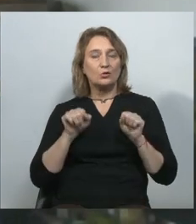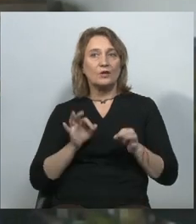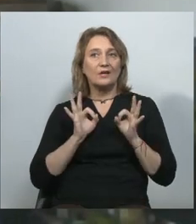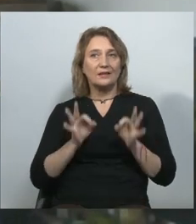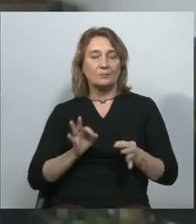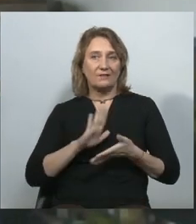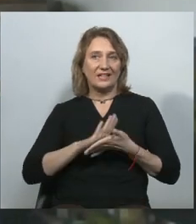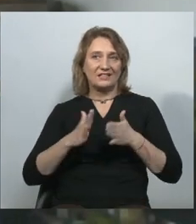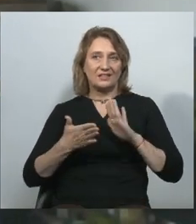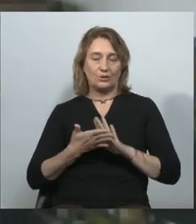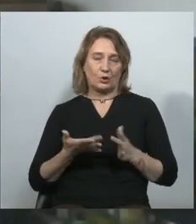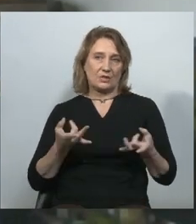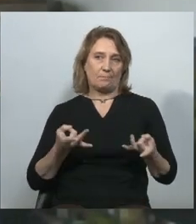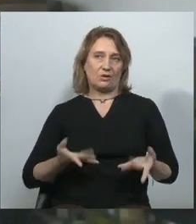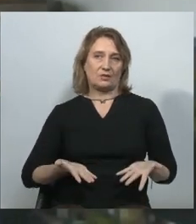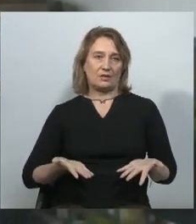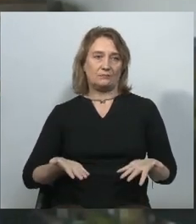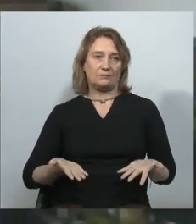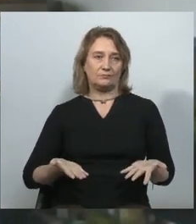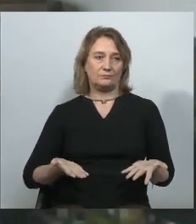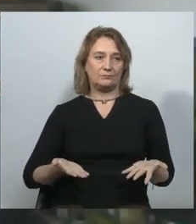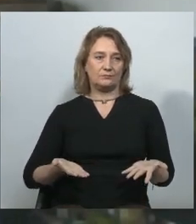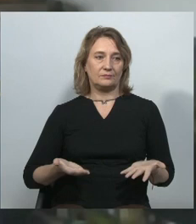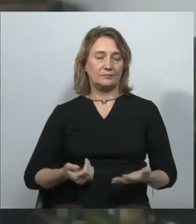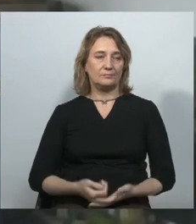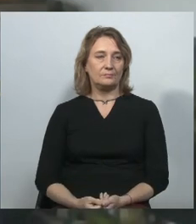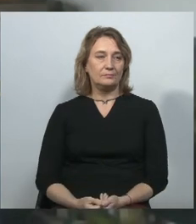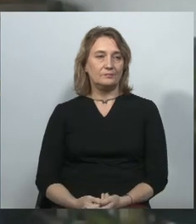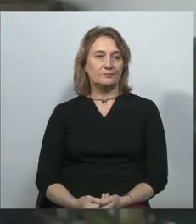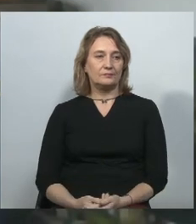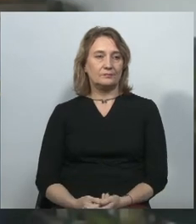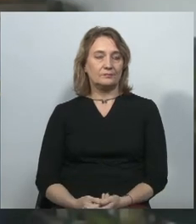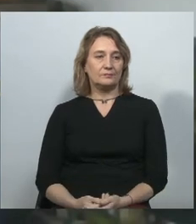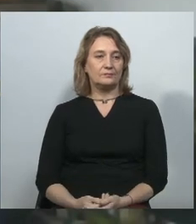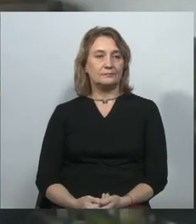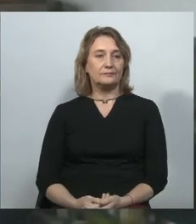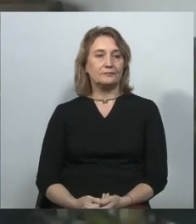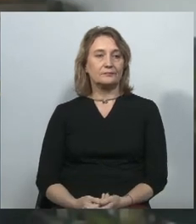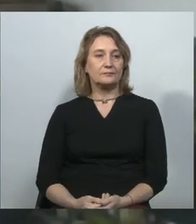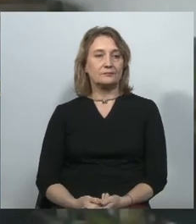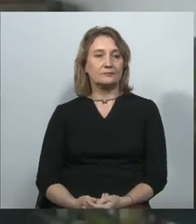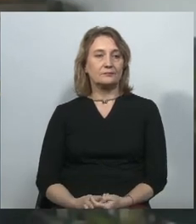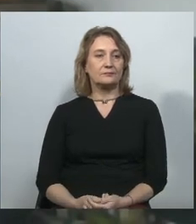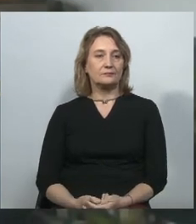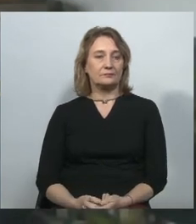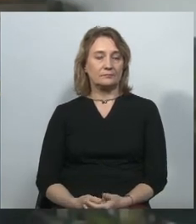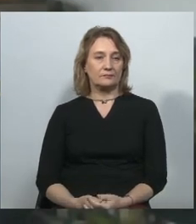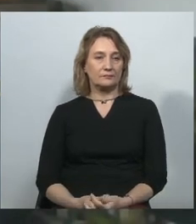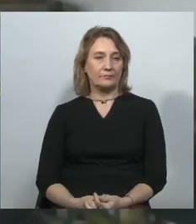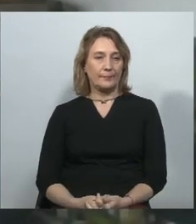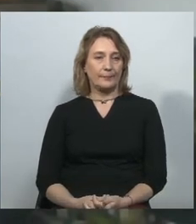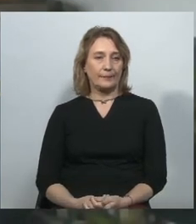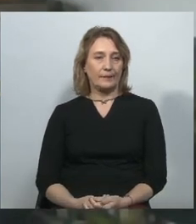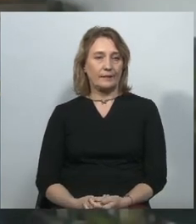scary. Therefore, it's very emotive and more believable. It's quite conspiratorial. That could be another